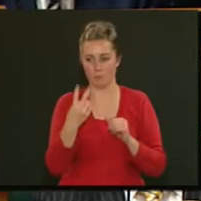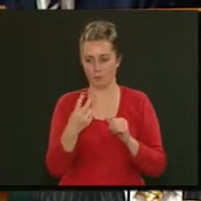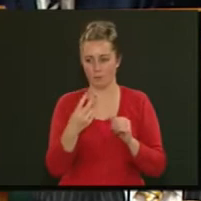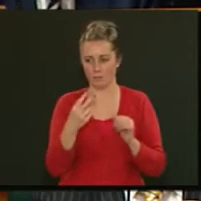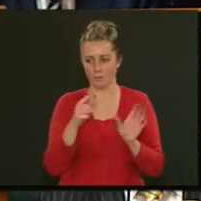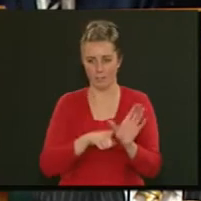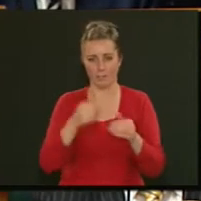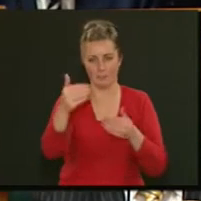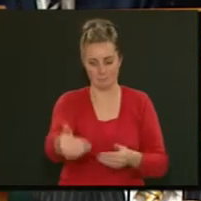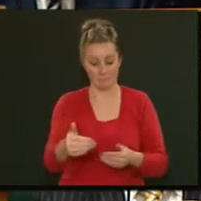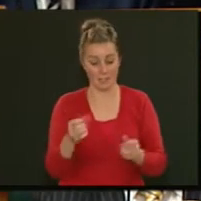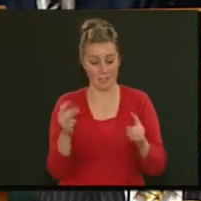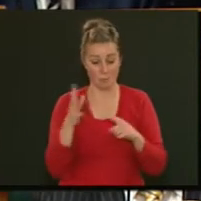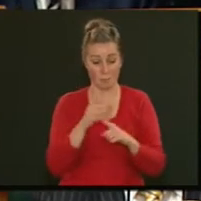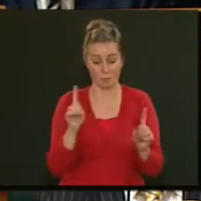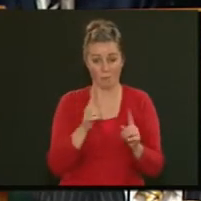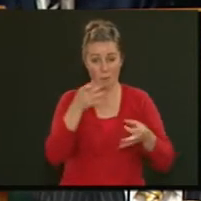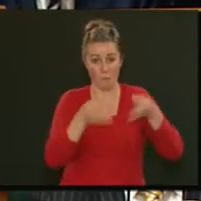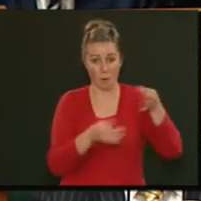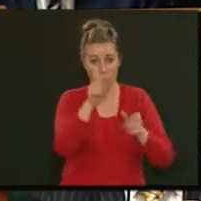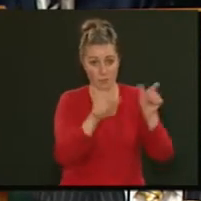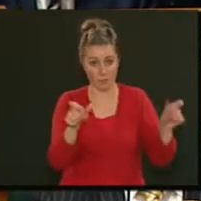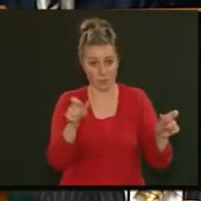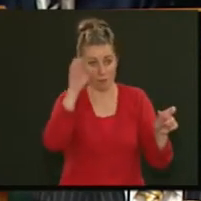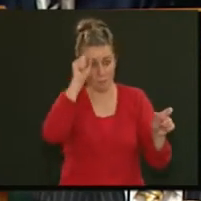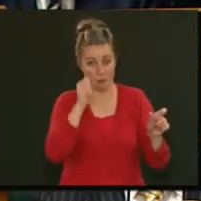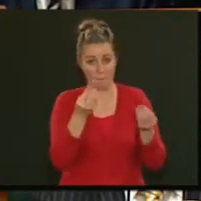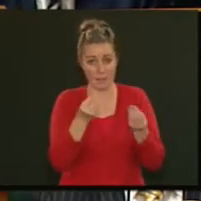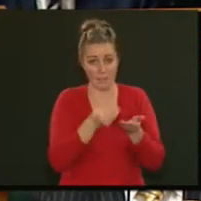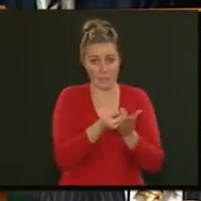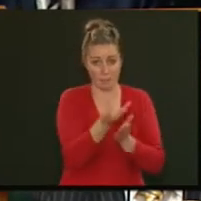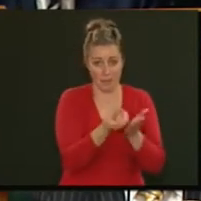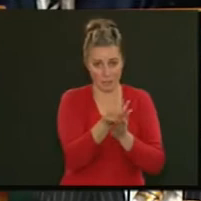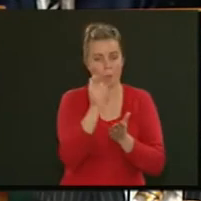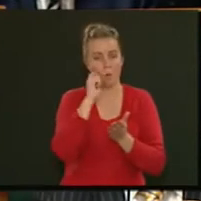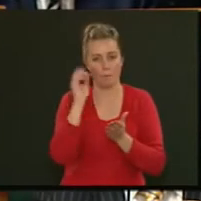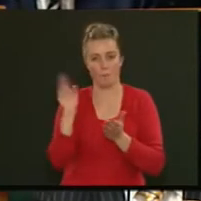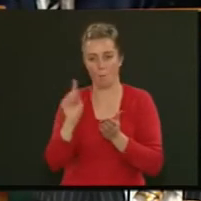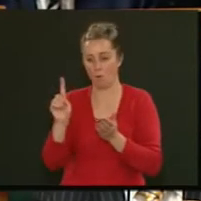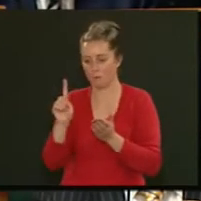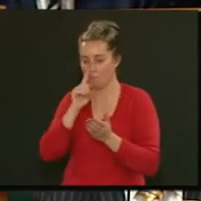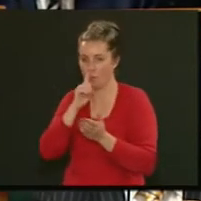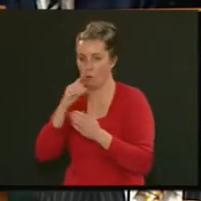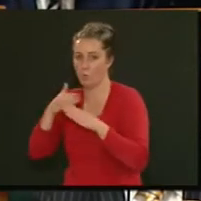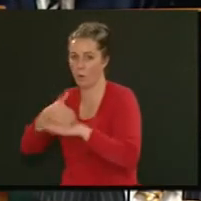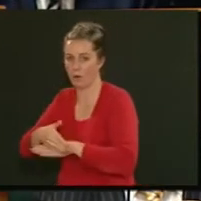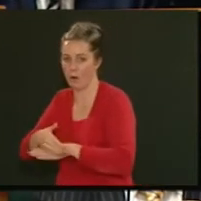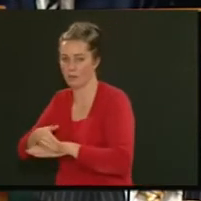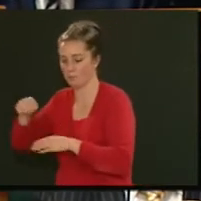is always important for politicians to remember that the money they spend each year comes directly from the pockets of hard-working Kiwis.